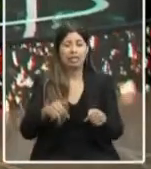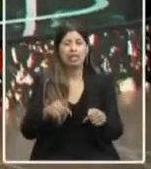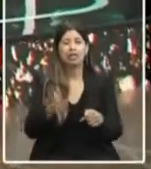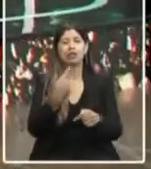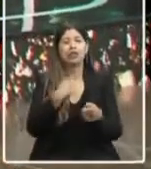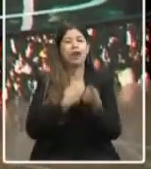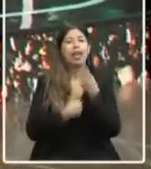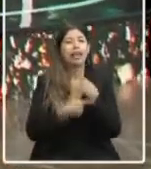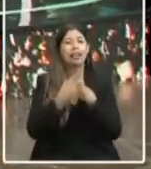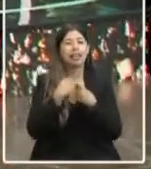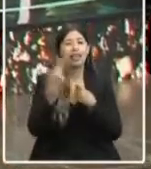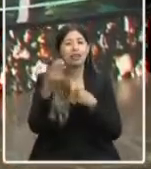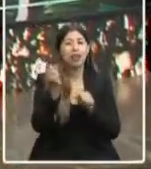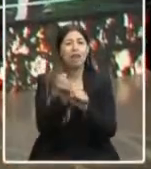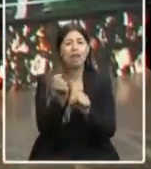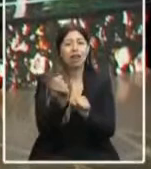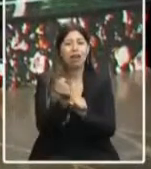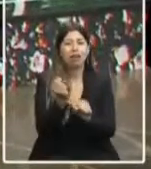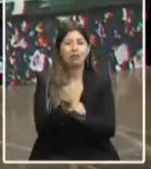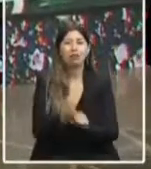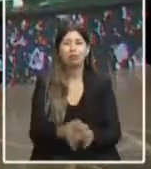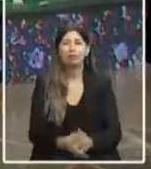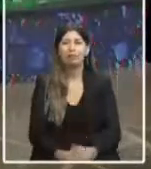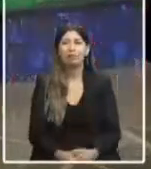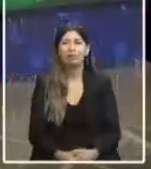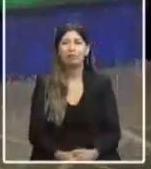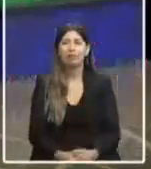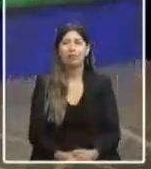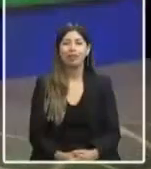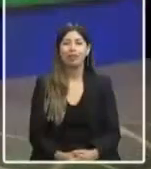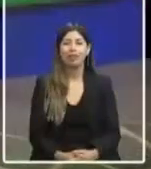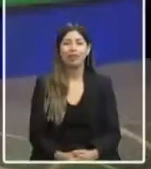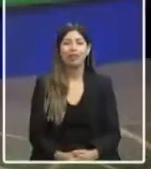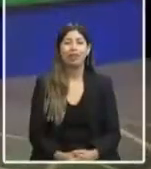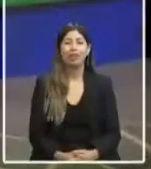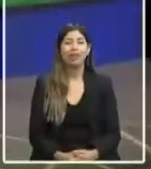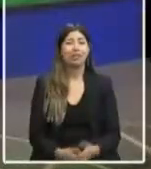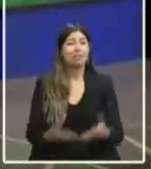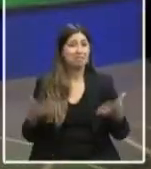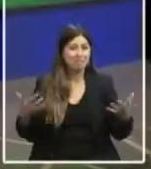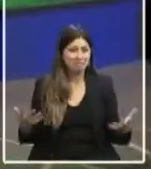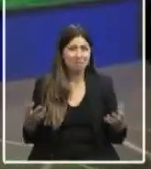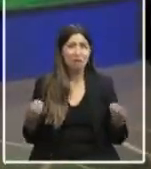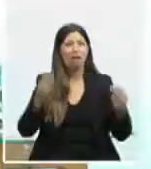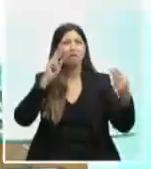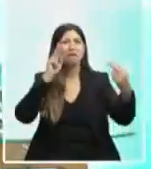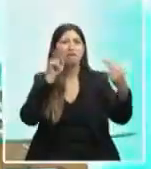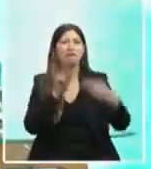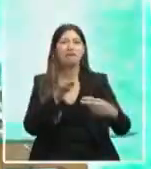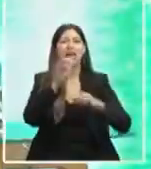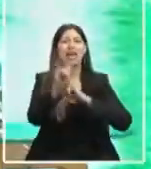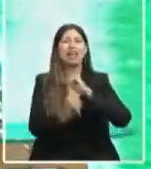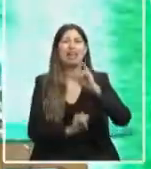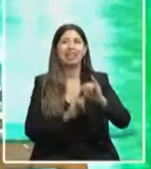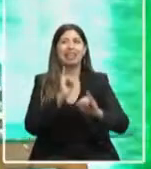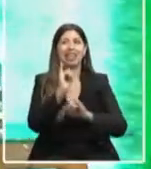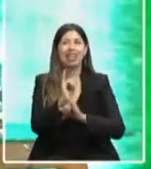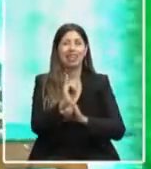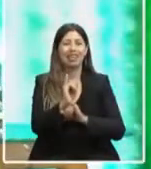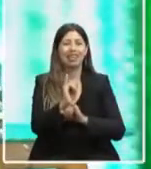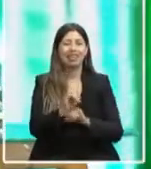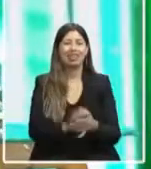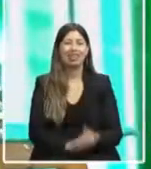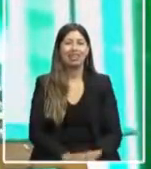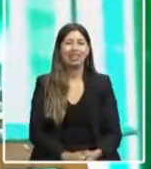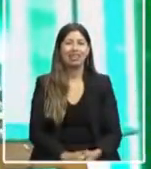Pleasure to be here, or virtually, admittedly, but it's a pleasure to see you. Yeah. We want to start with